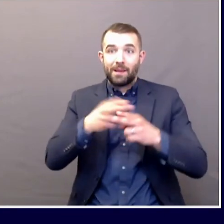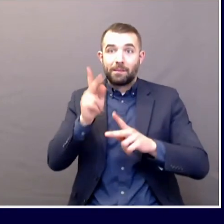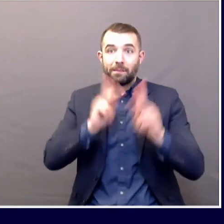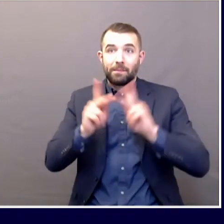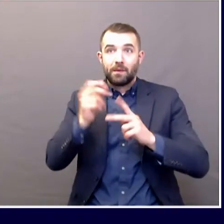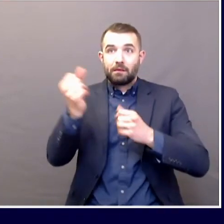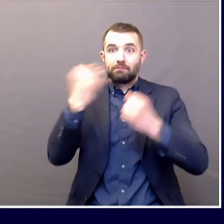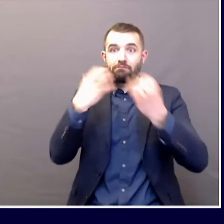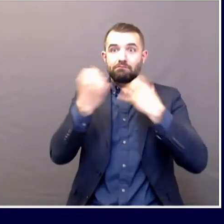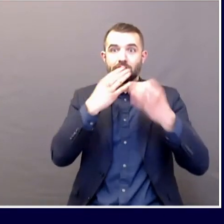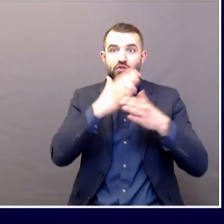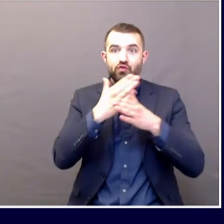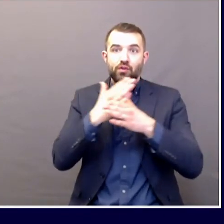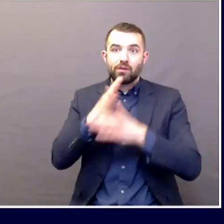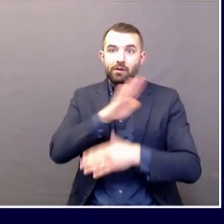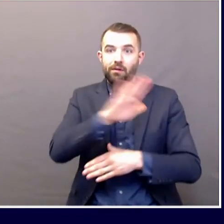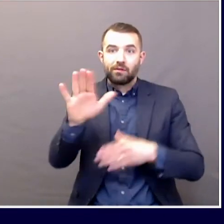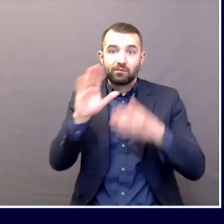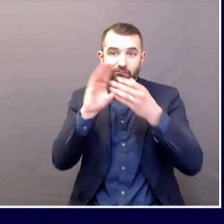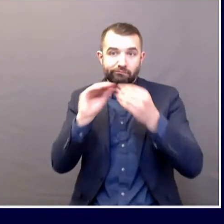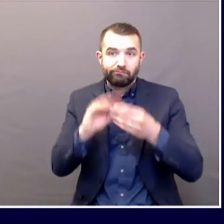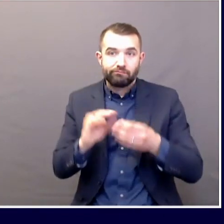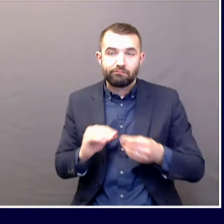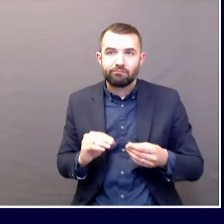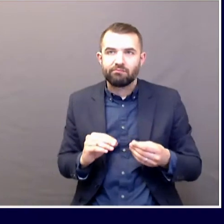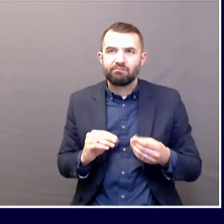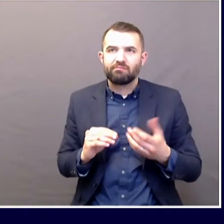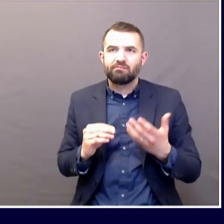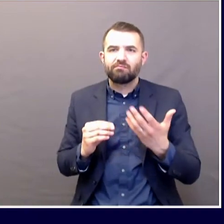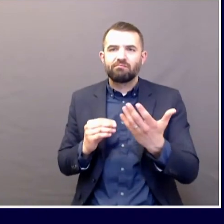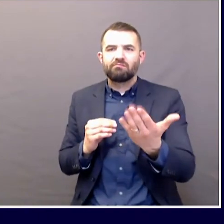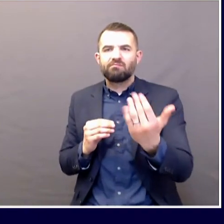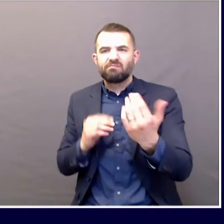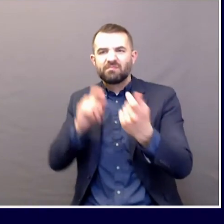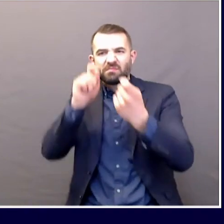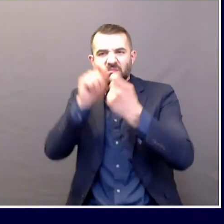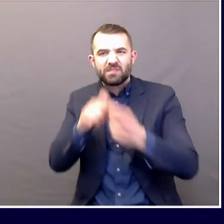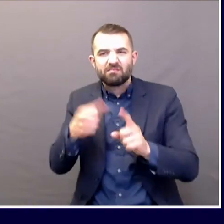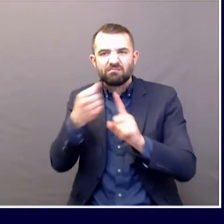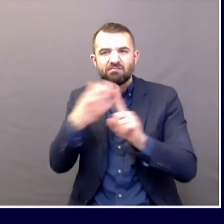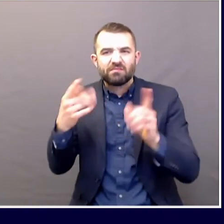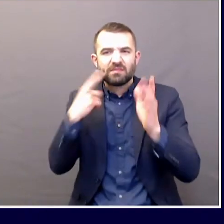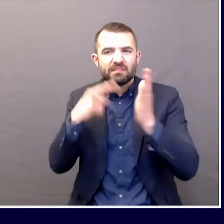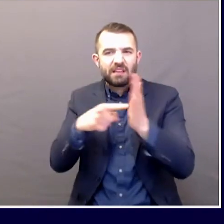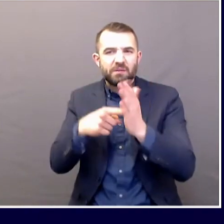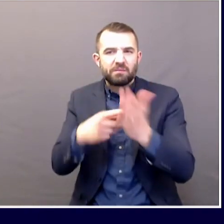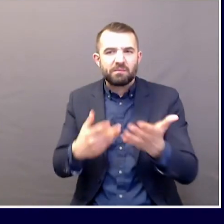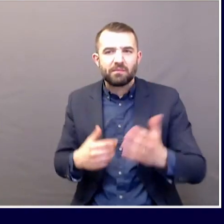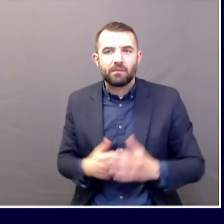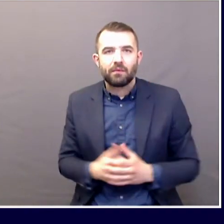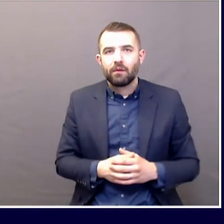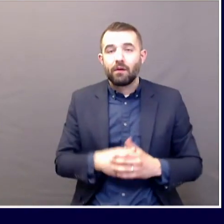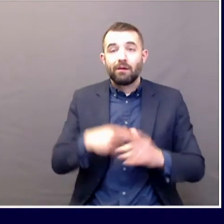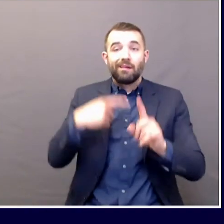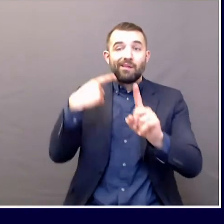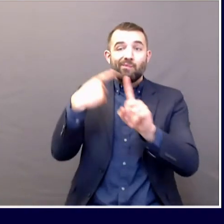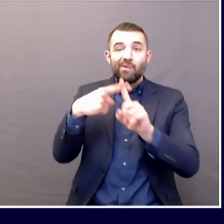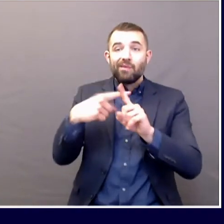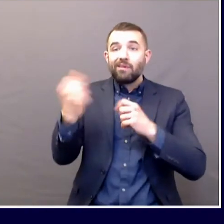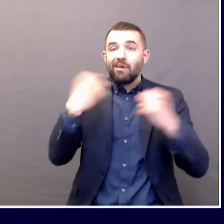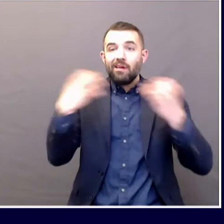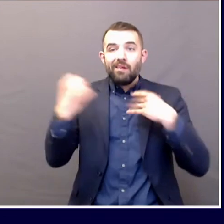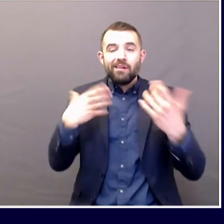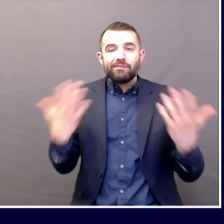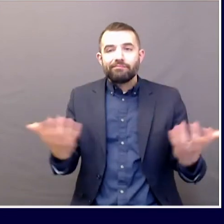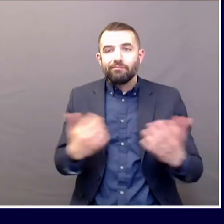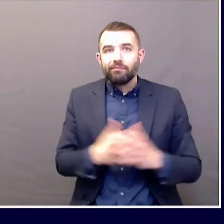We've received favorable reports from folks across the state. I've gotten them, our communications team has, and I've just seen another on social